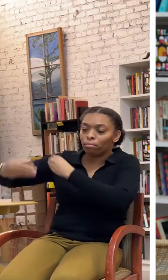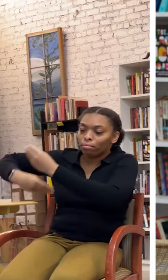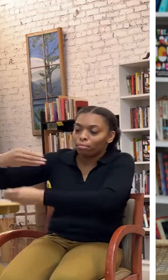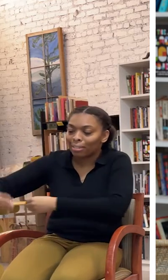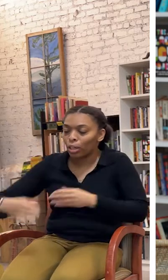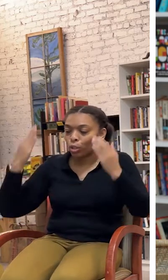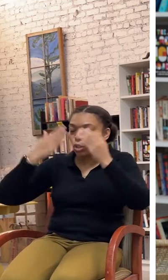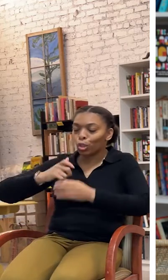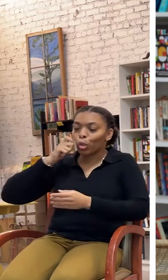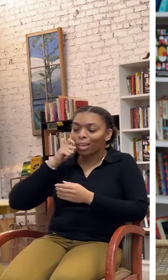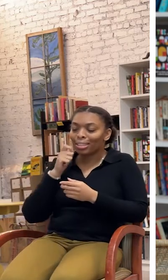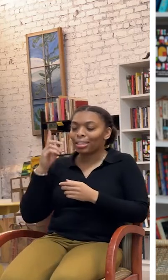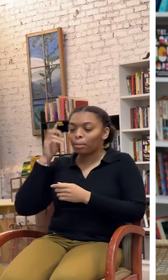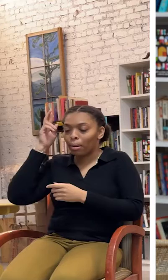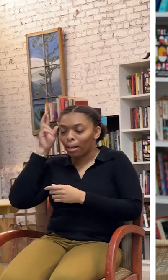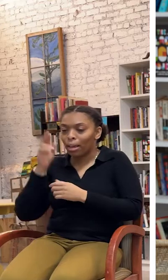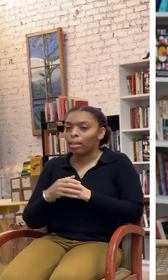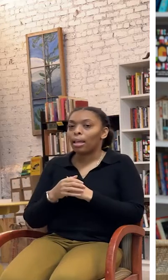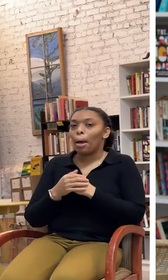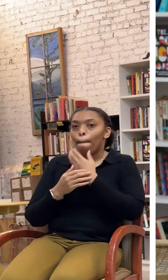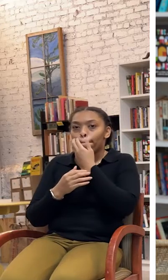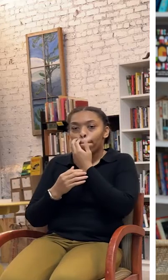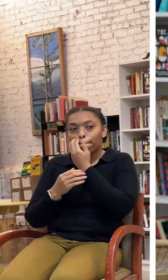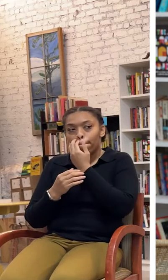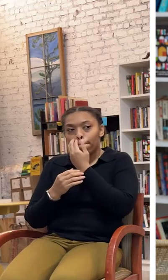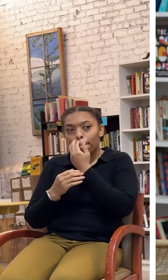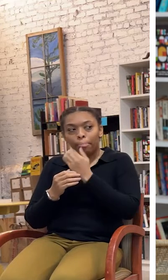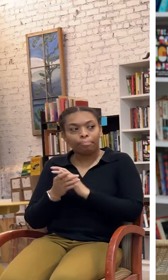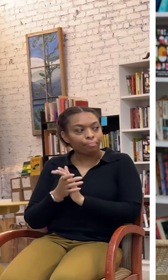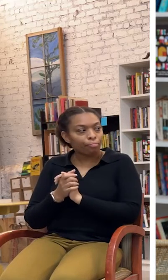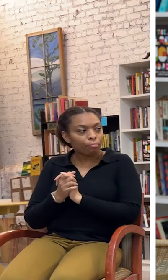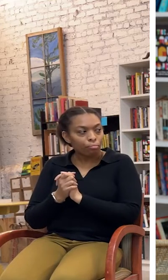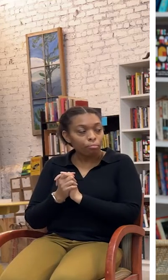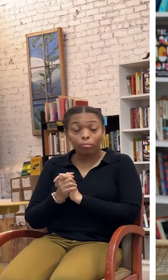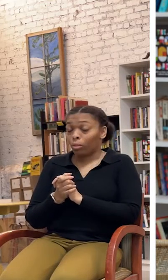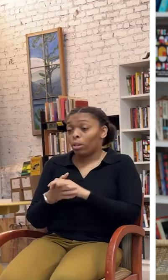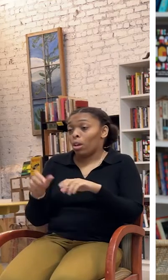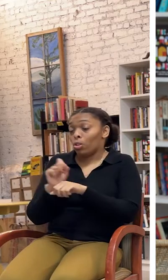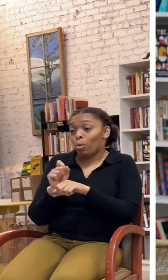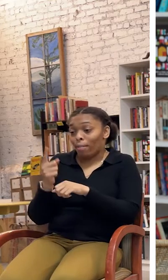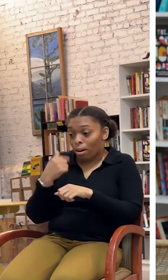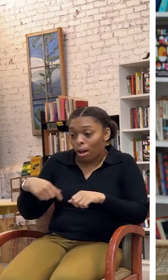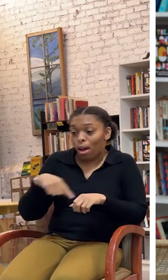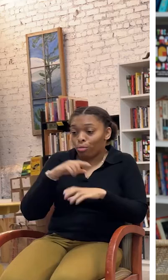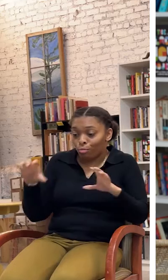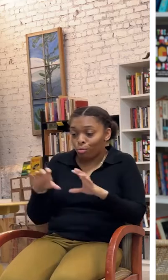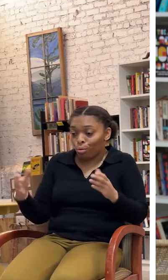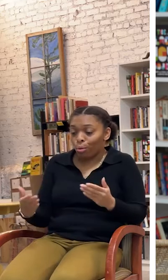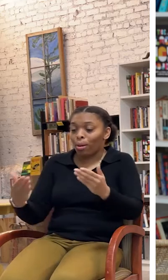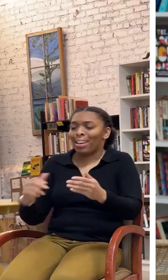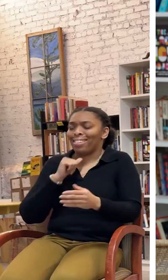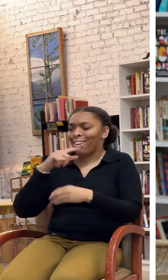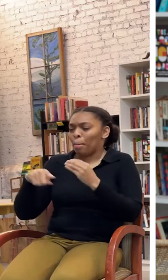dark-skinned Dominicans that are being treated a certain way, that there's work for us to do as Dominicans. And it's not just about